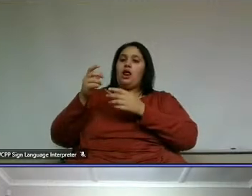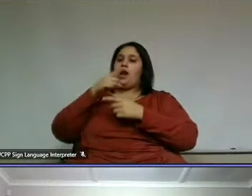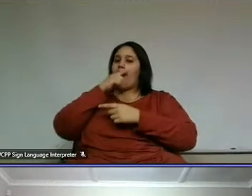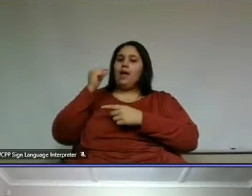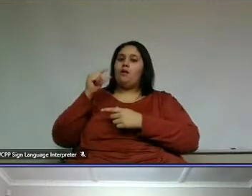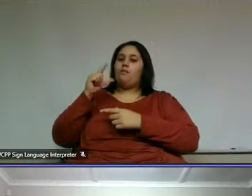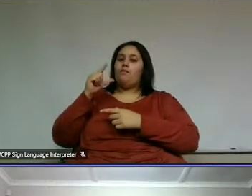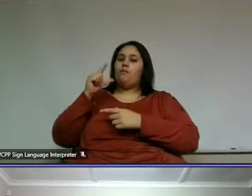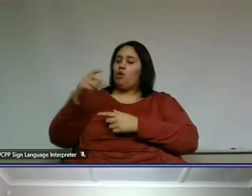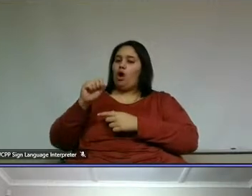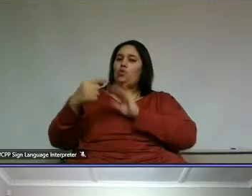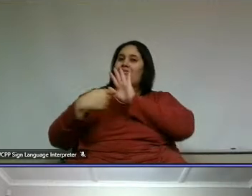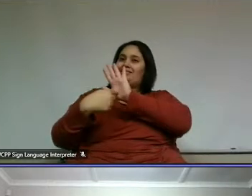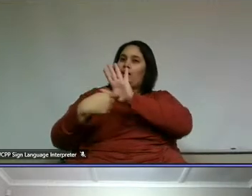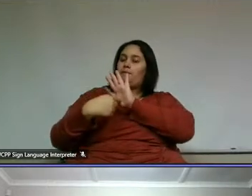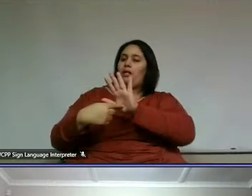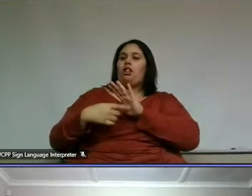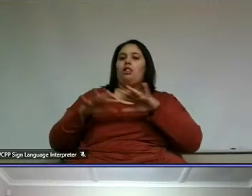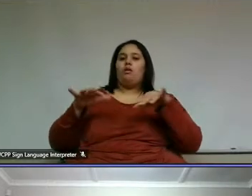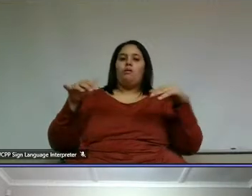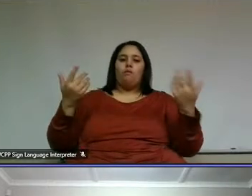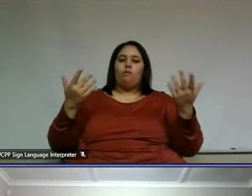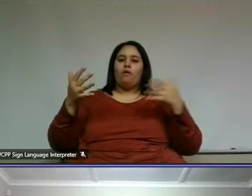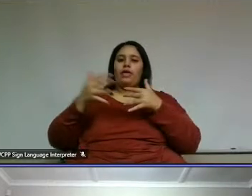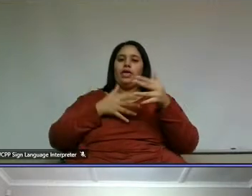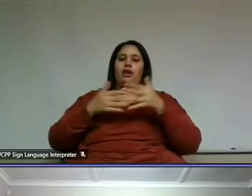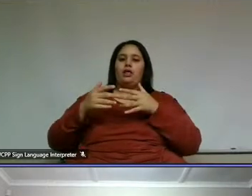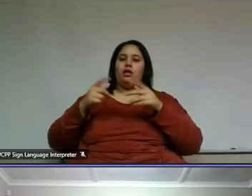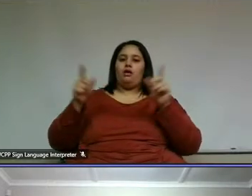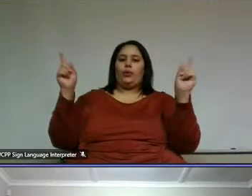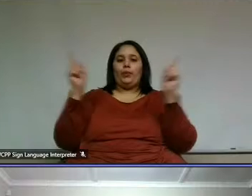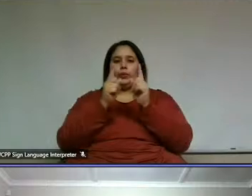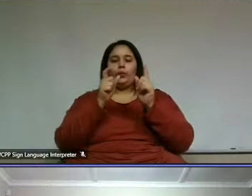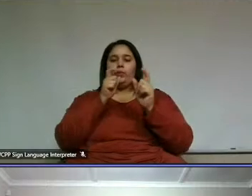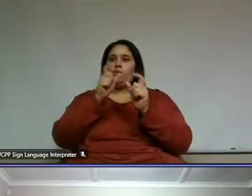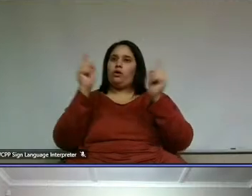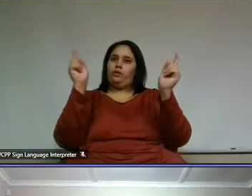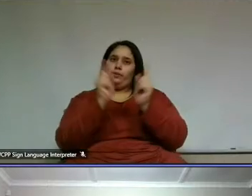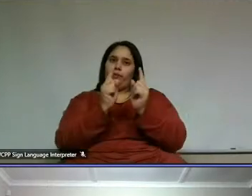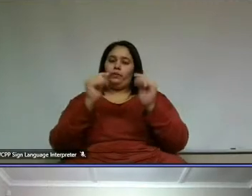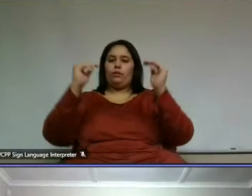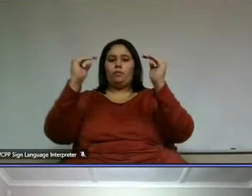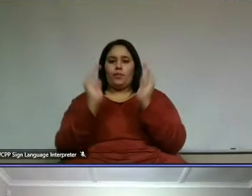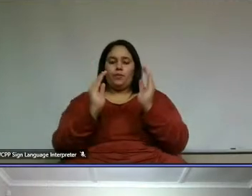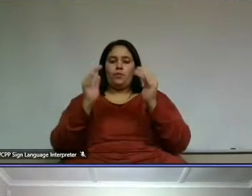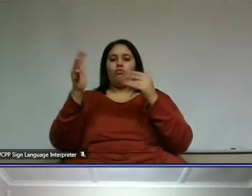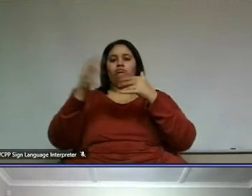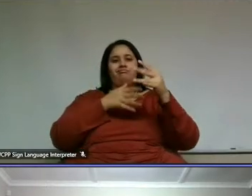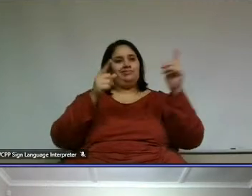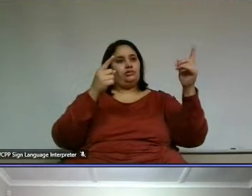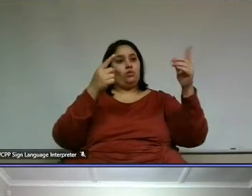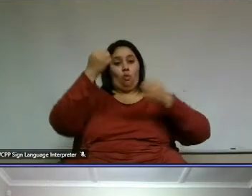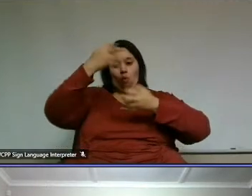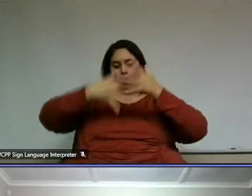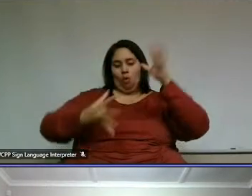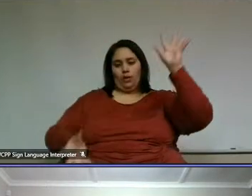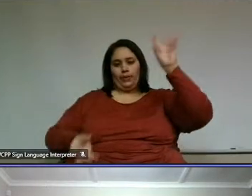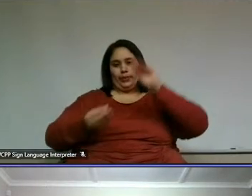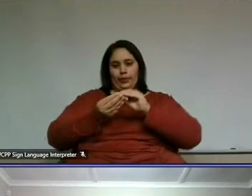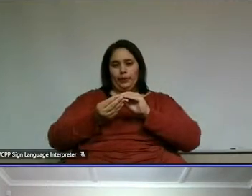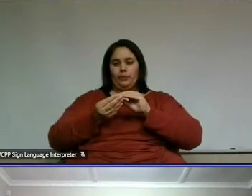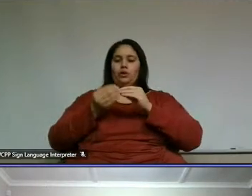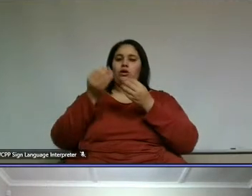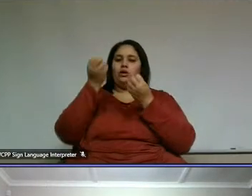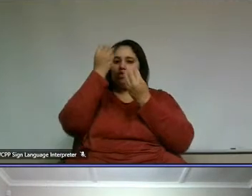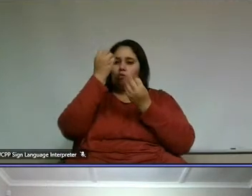or symbol, or of an abbreviation of a word, name, or combination of such elements having the effect of transferring